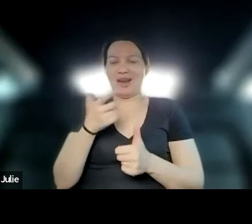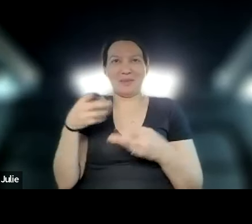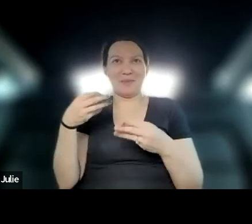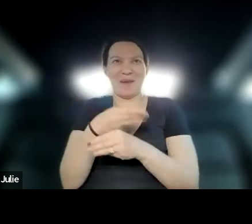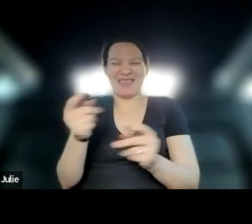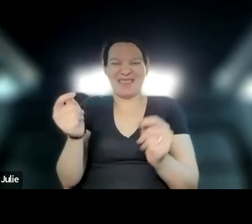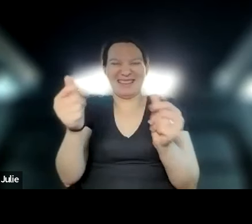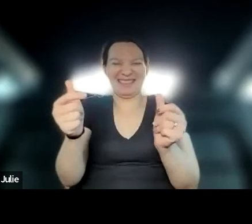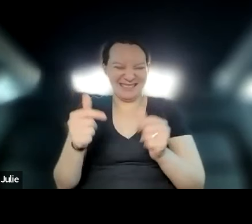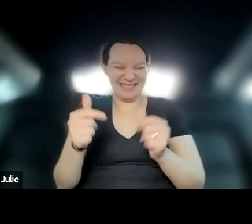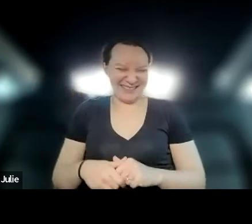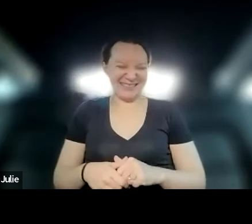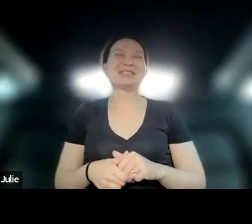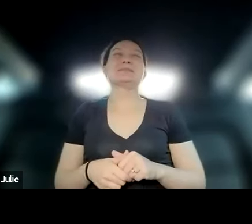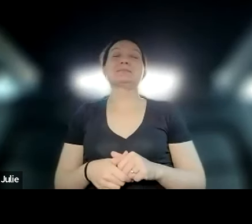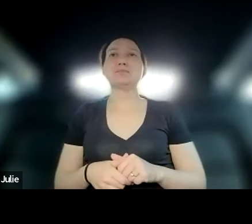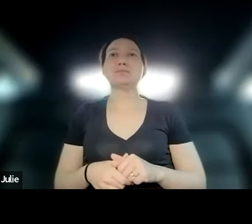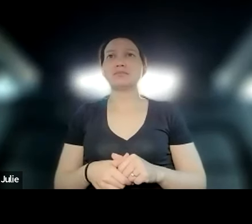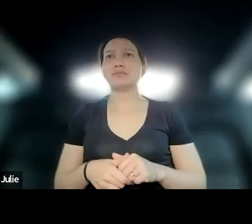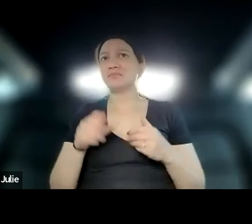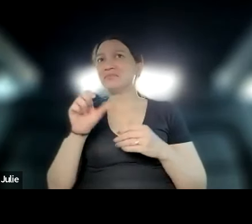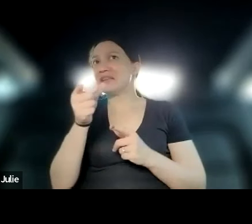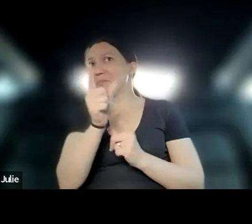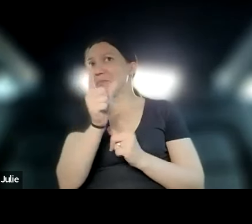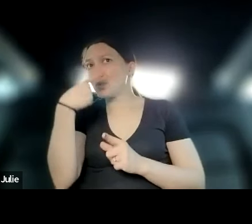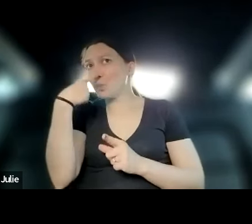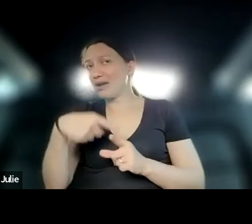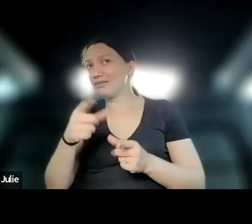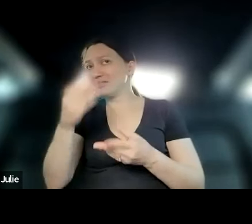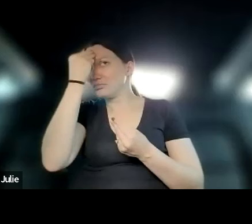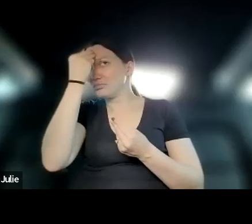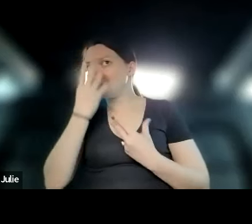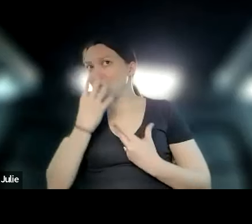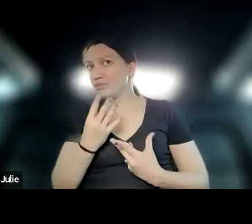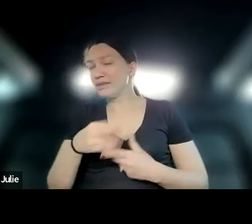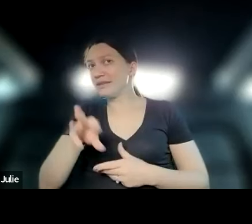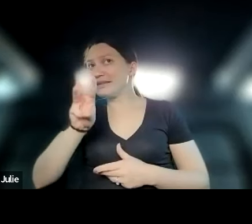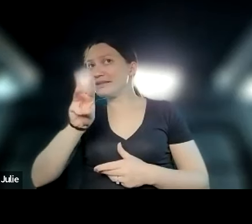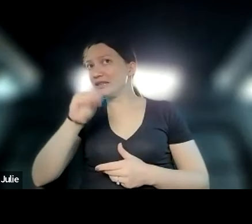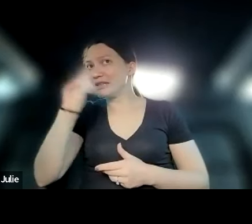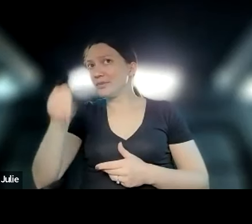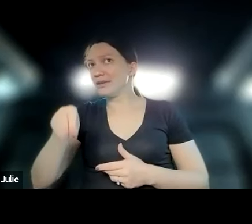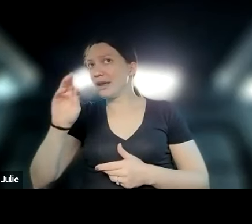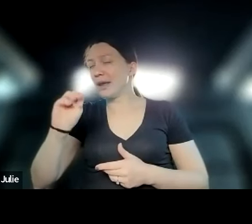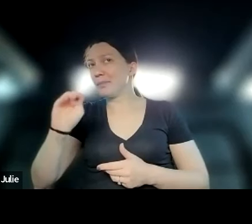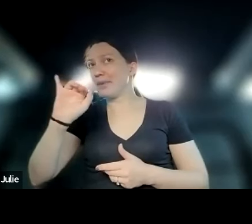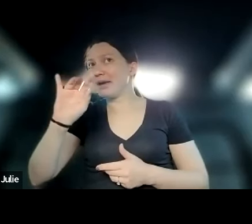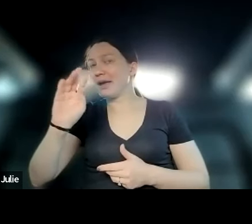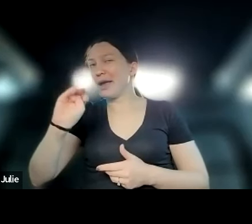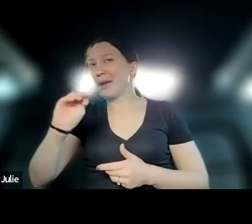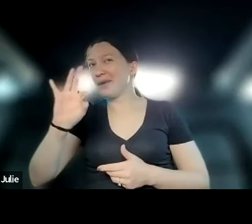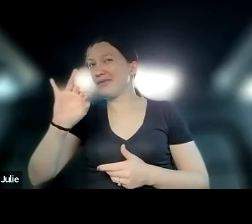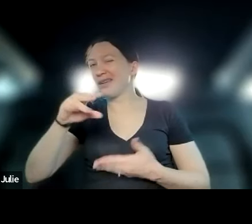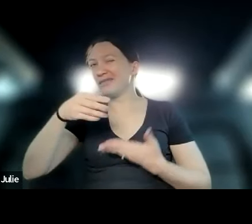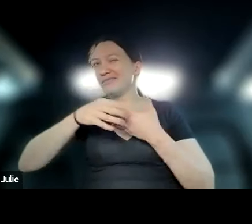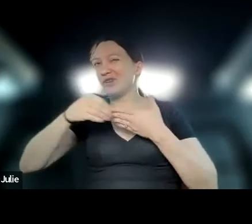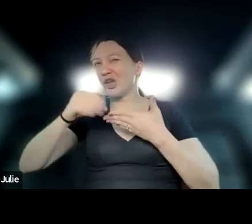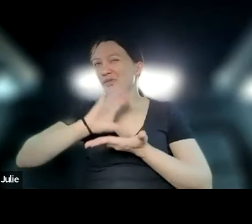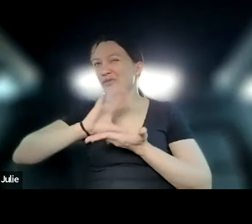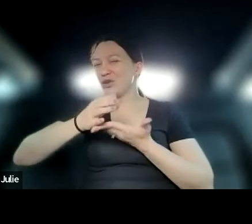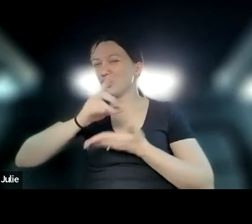quick, but in the next 10 minutes, could you tell us what 60% MFI, what is that dollar value for